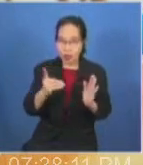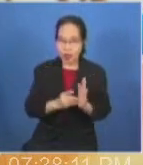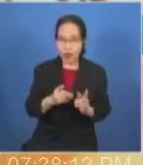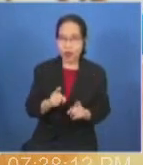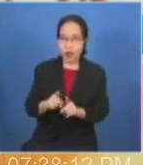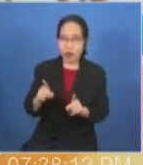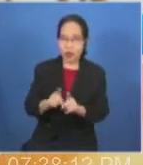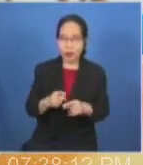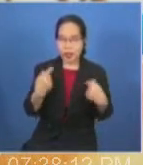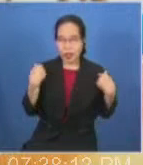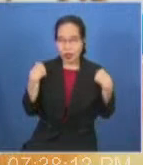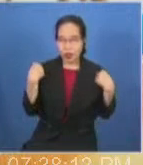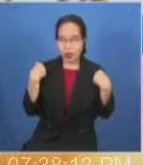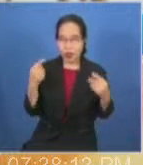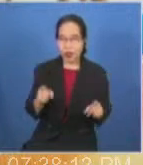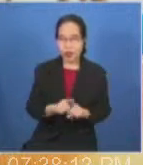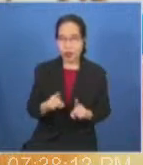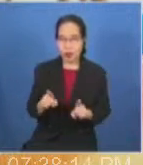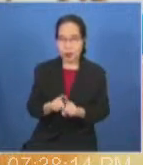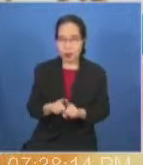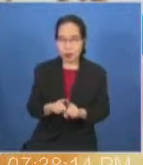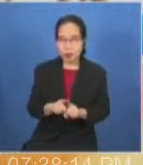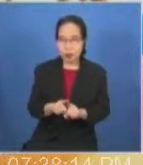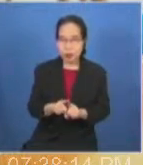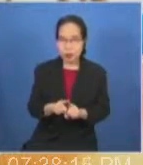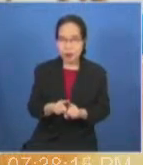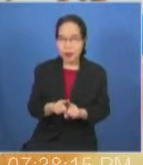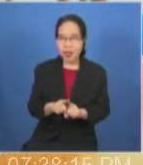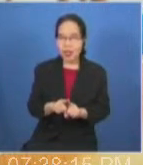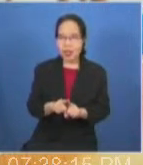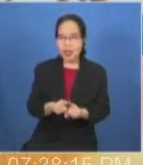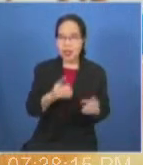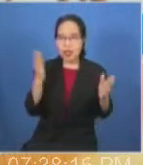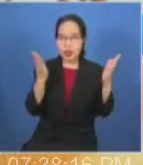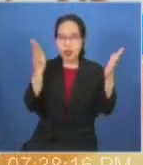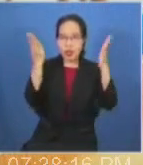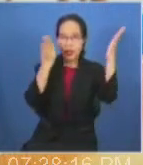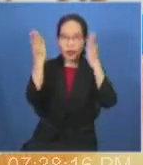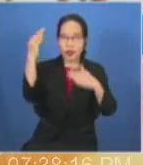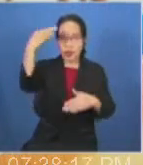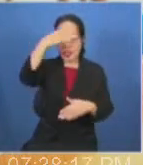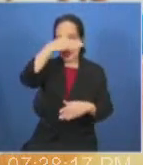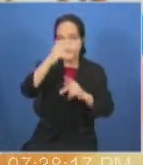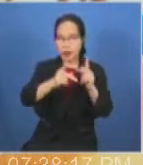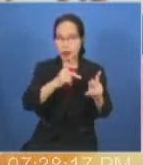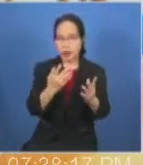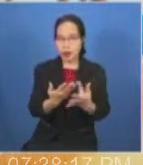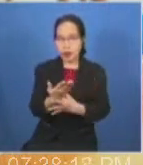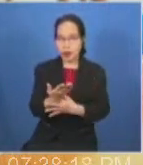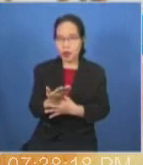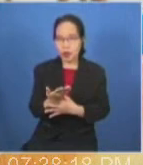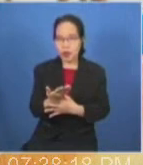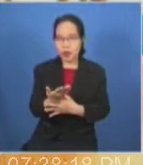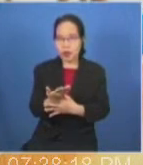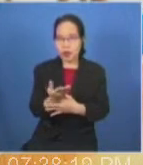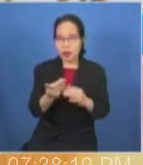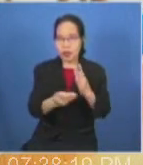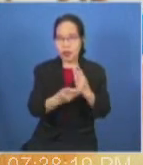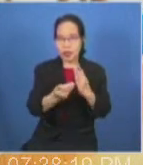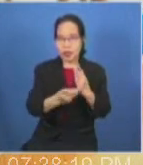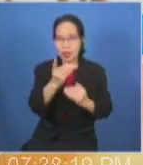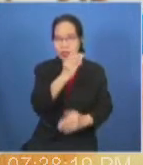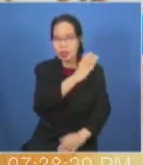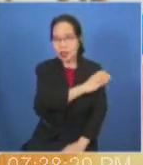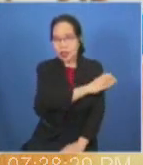in our upcoming mass indoctrination. And we are also serving our fellow men through